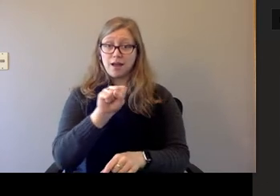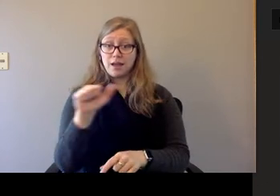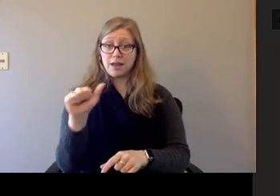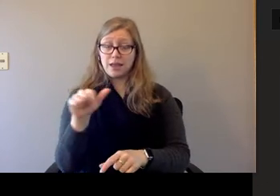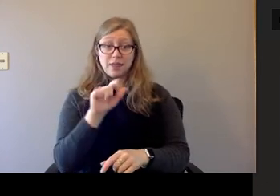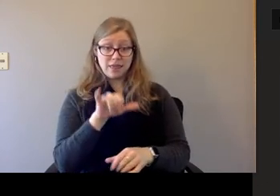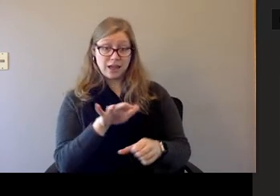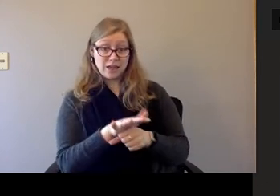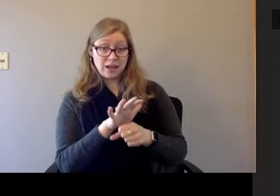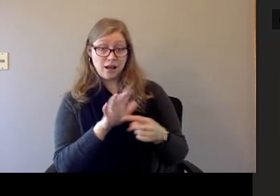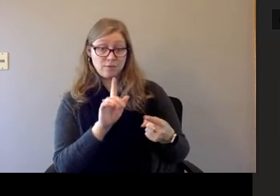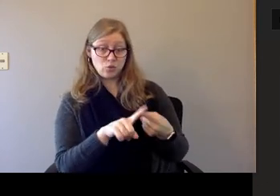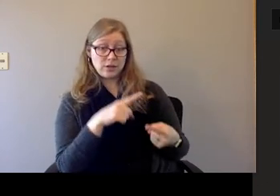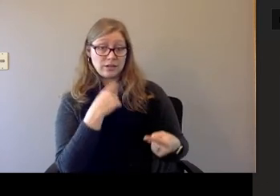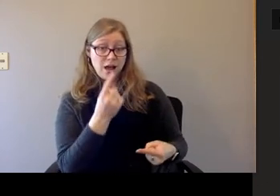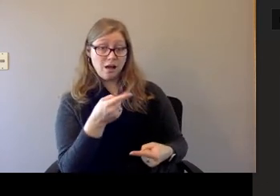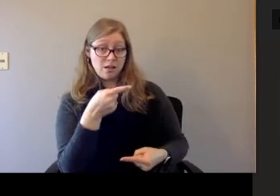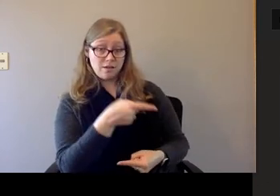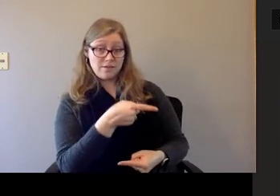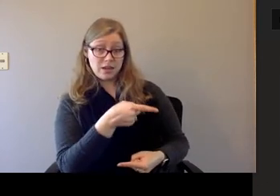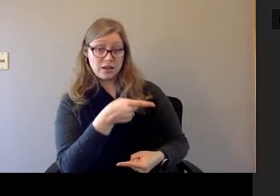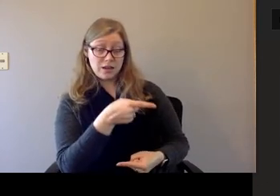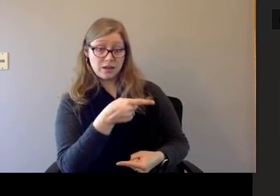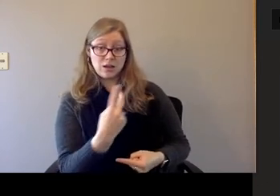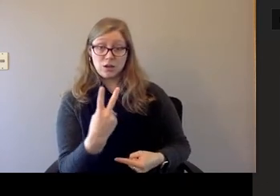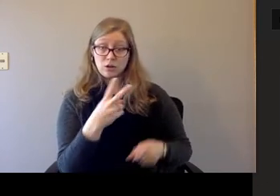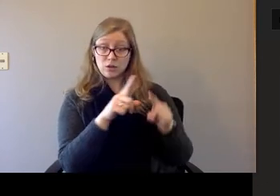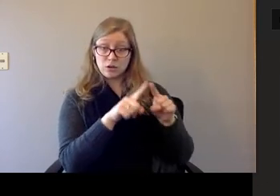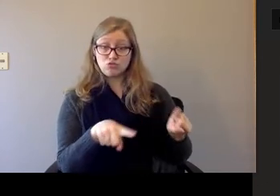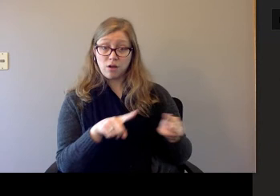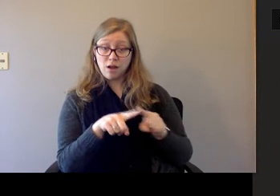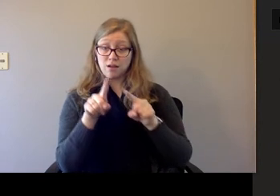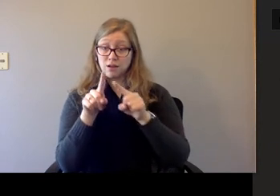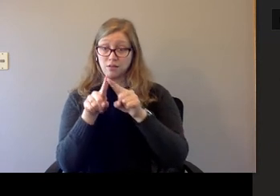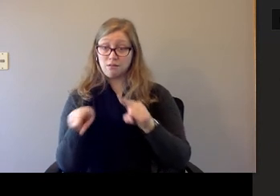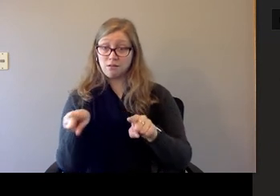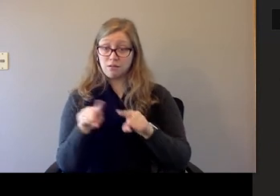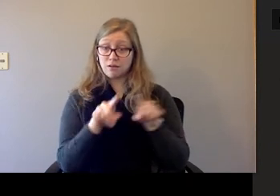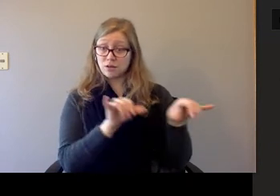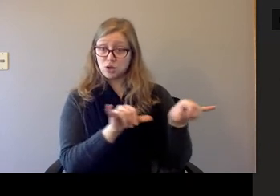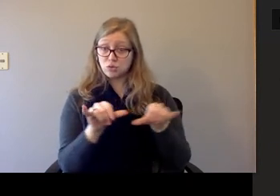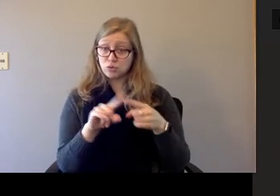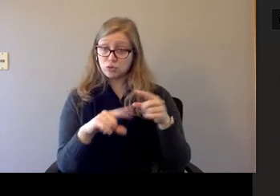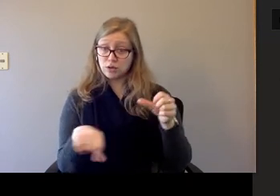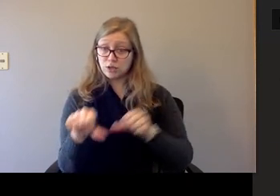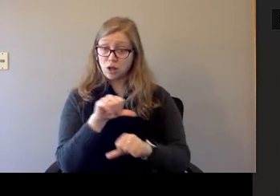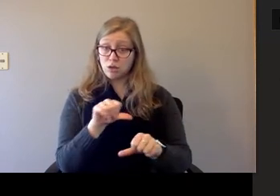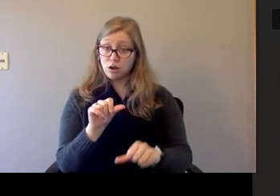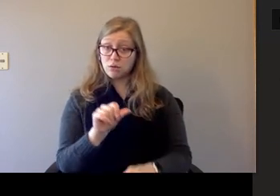tell whether these two triangles are congruent.